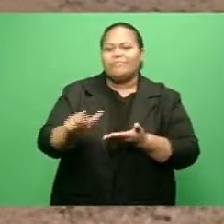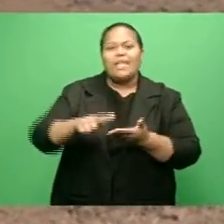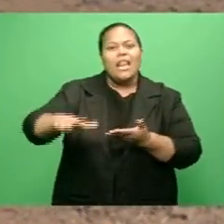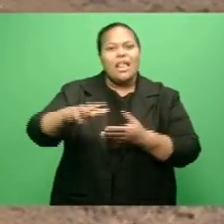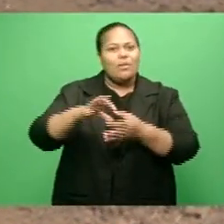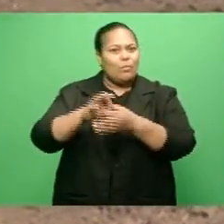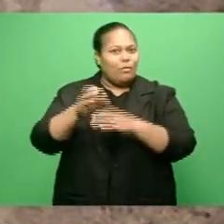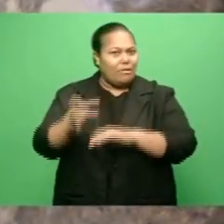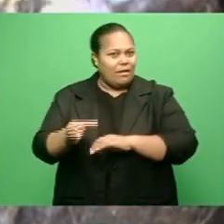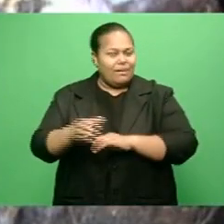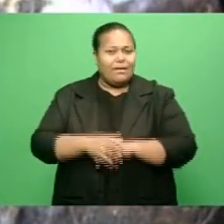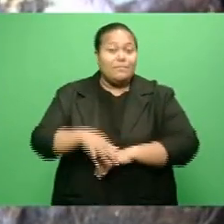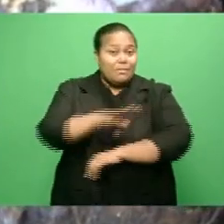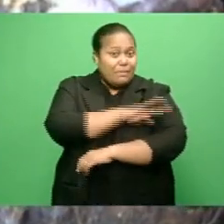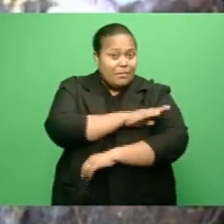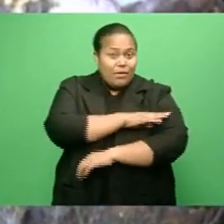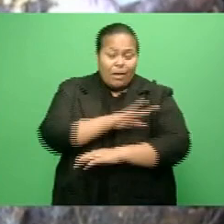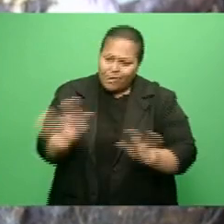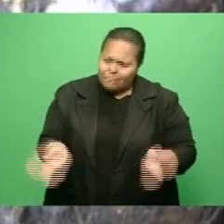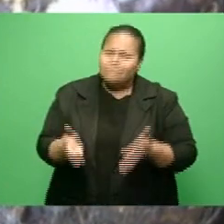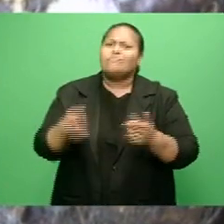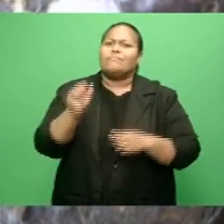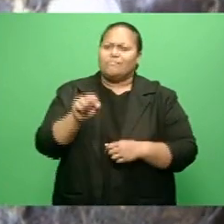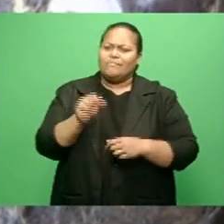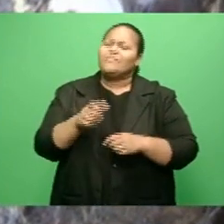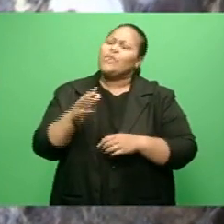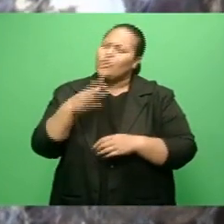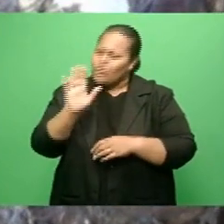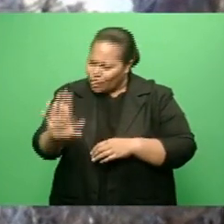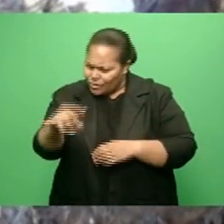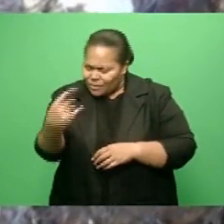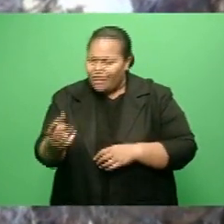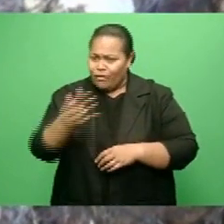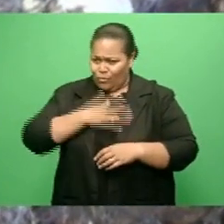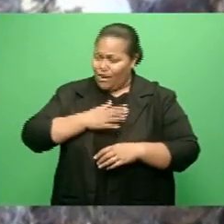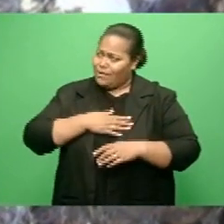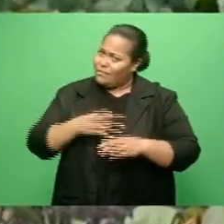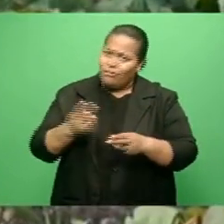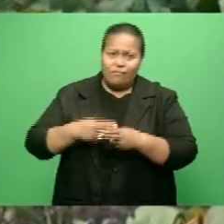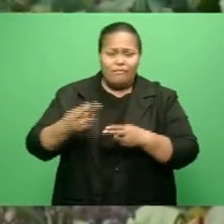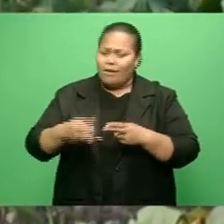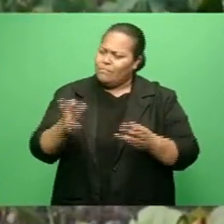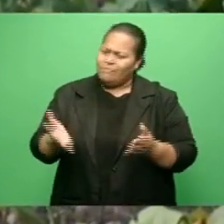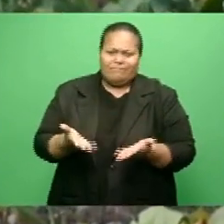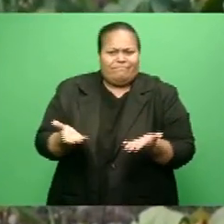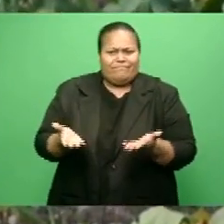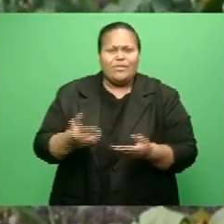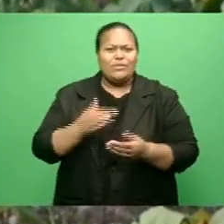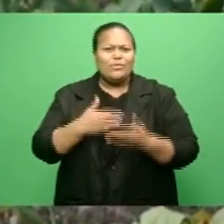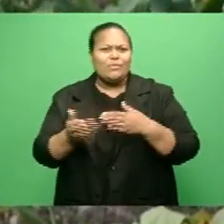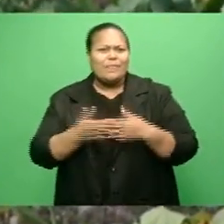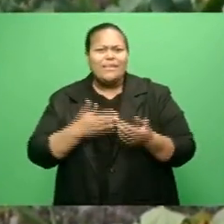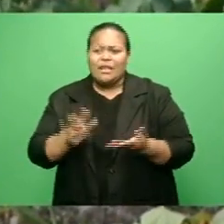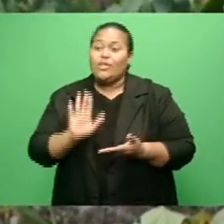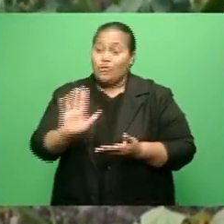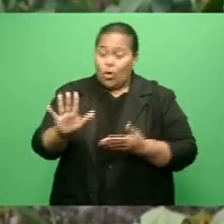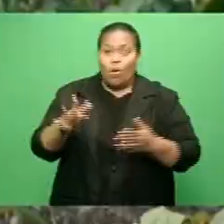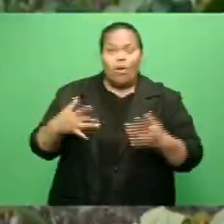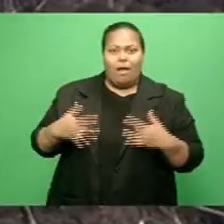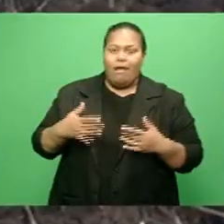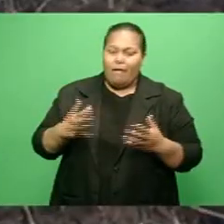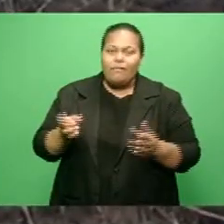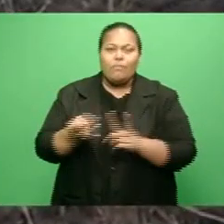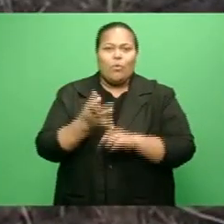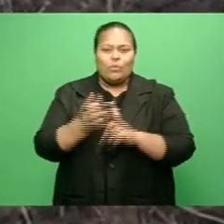whether land are on lease or cultivated by owners, either way it should help improve their livelihood, which in turn contributes to